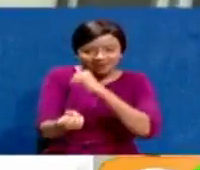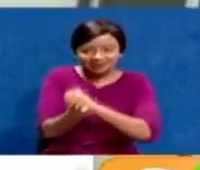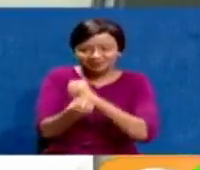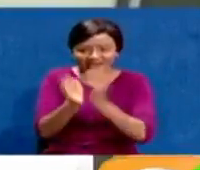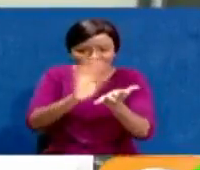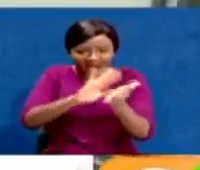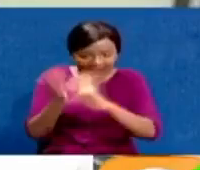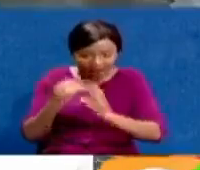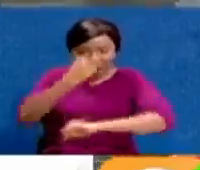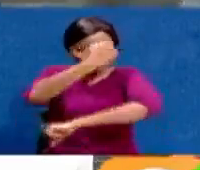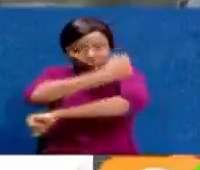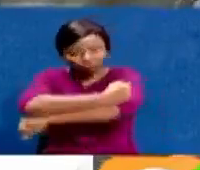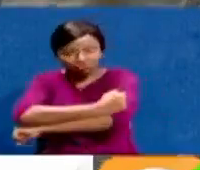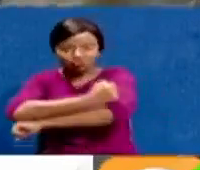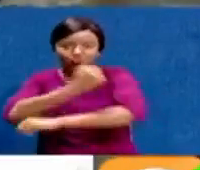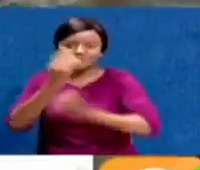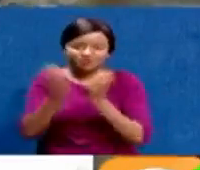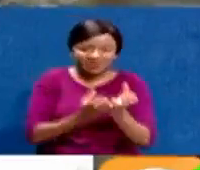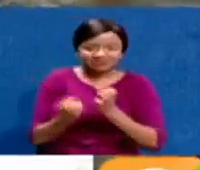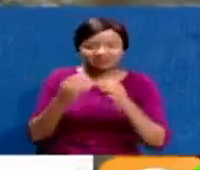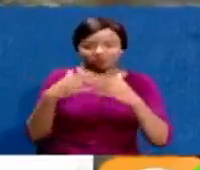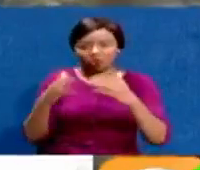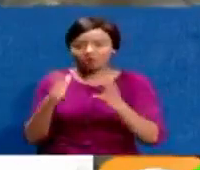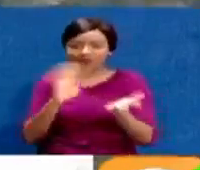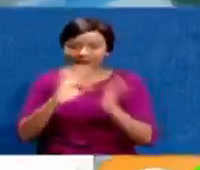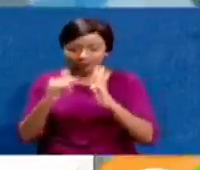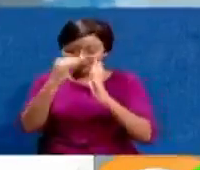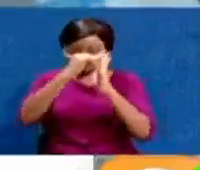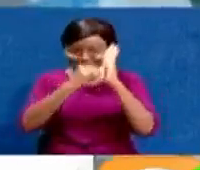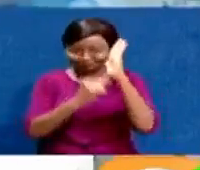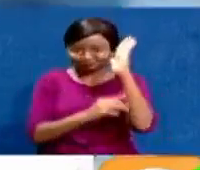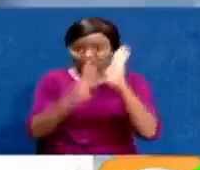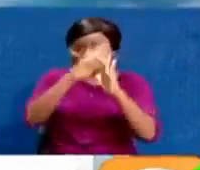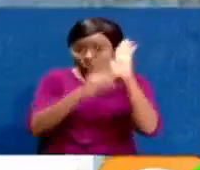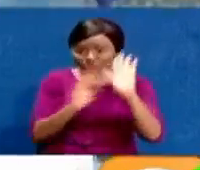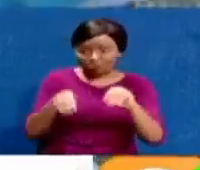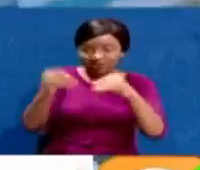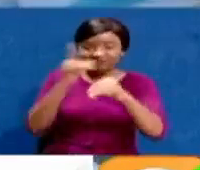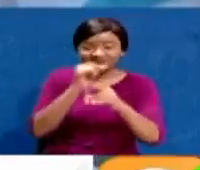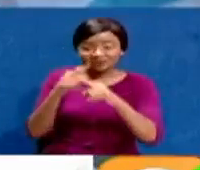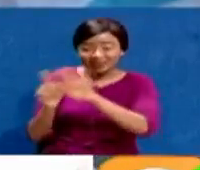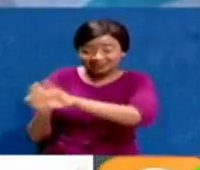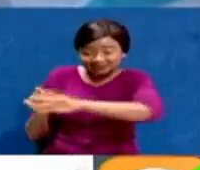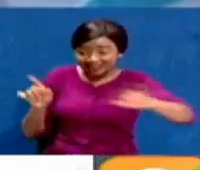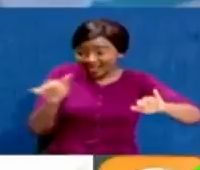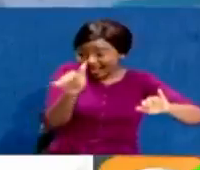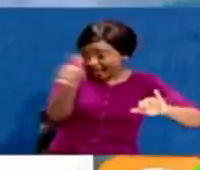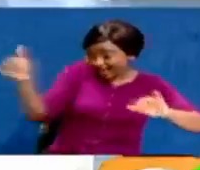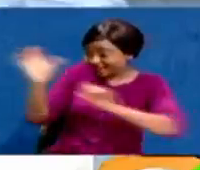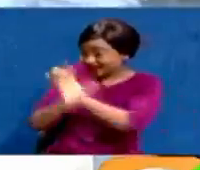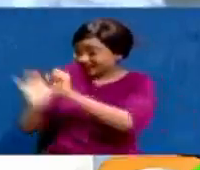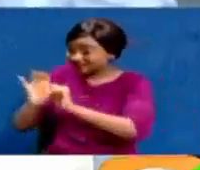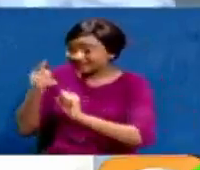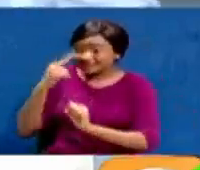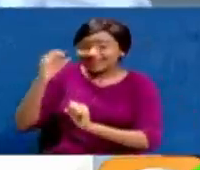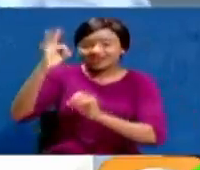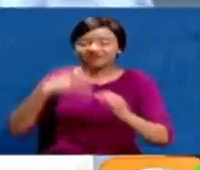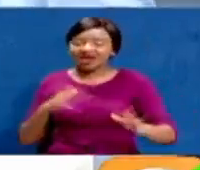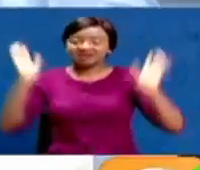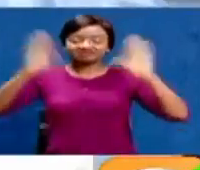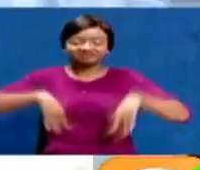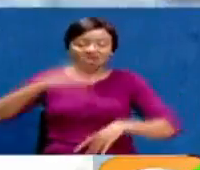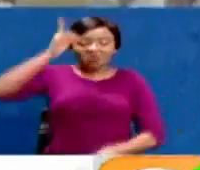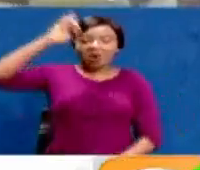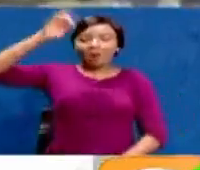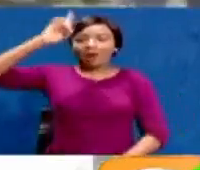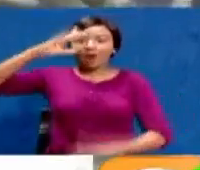other spaces can ease back into business. But as lessons from other countries show, easing restrictions prematurely and